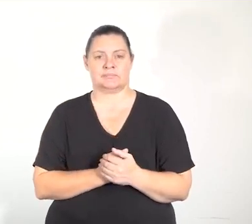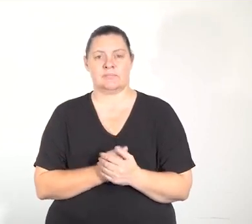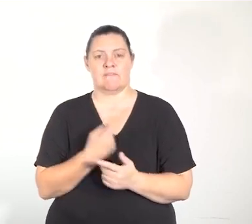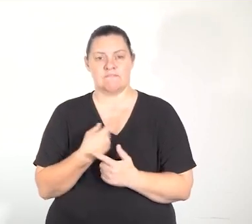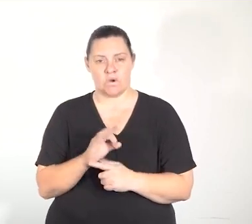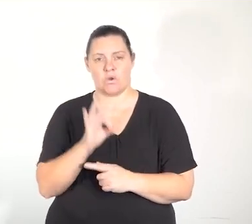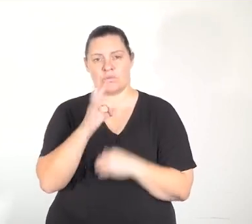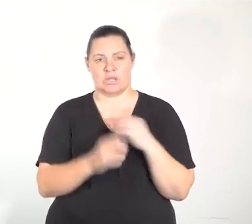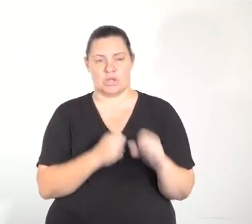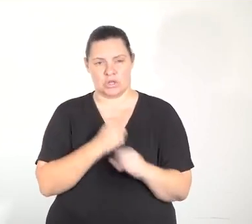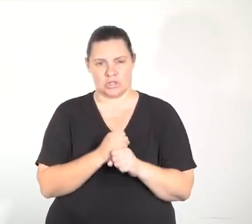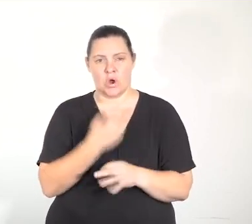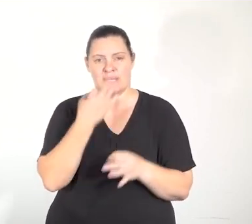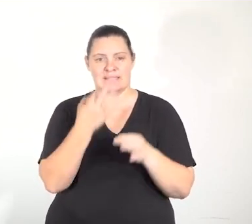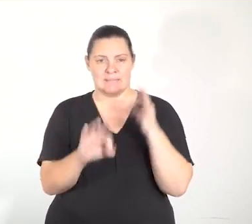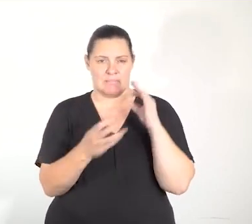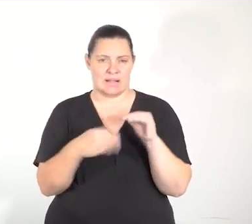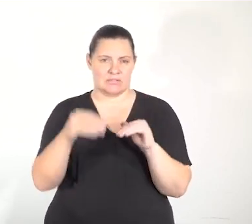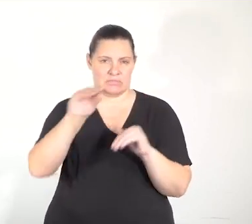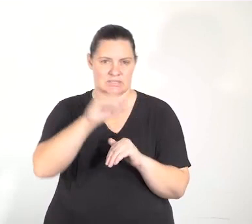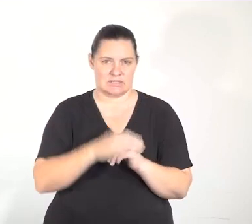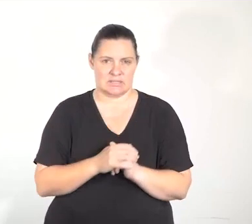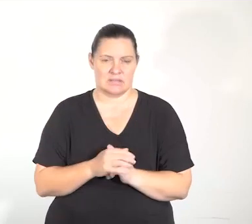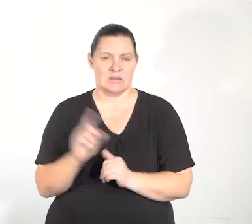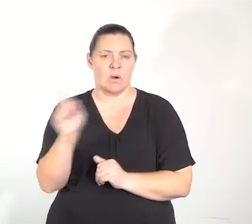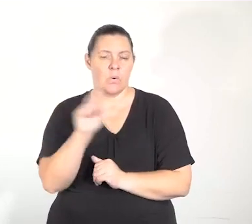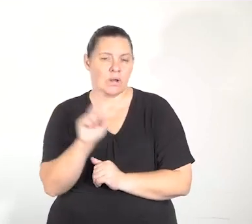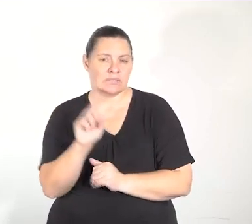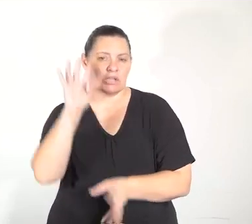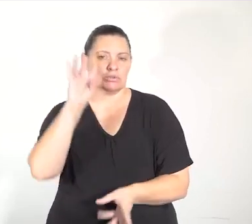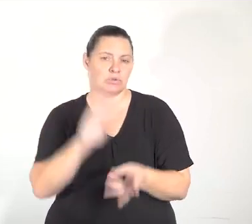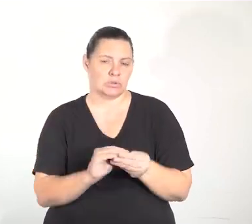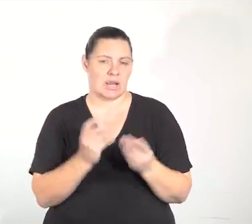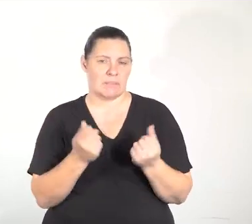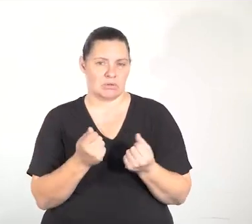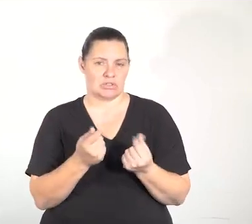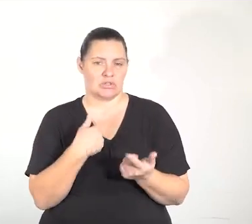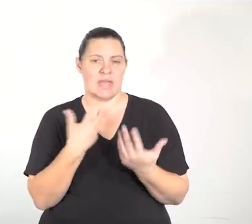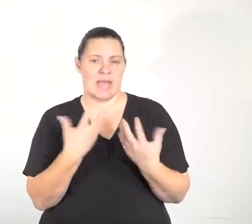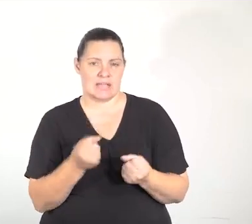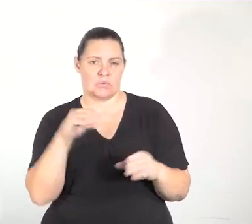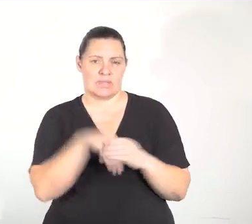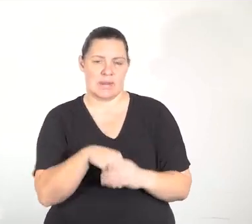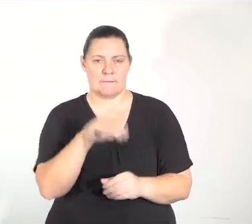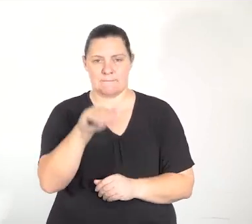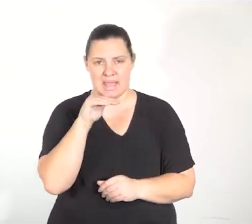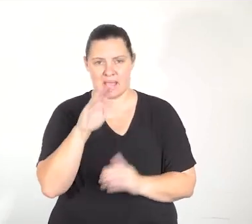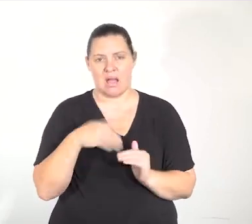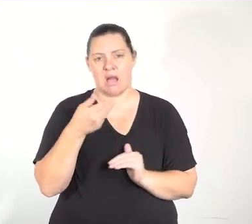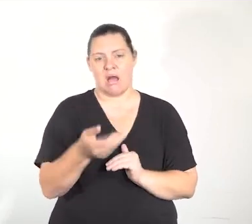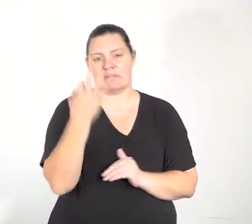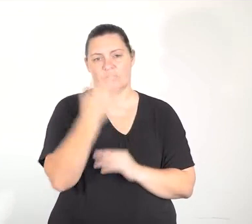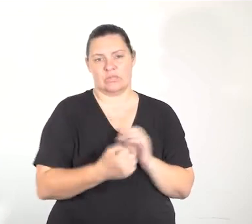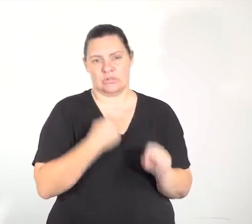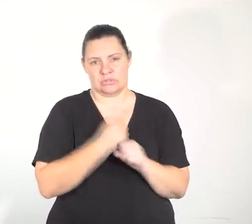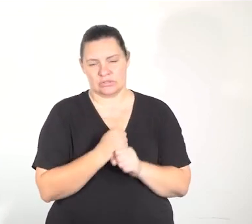year, for 3 years on simple interest. What is the total amount she has in the bank after